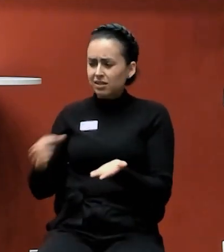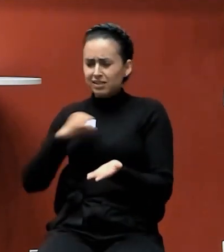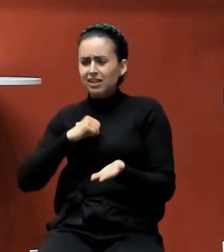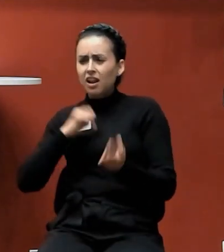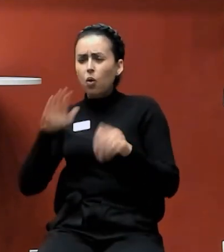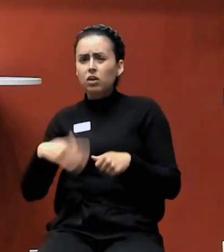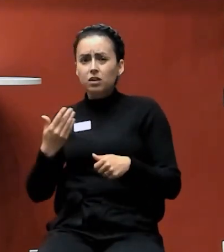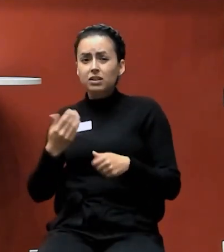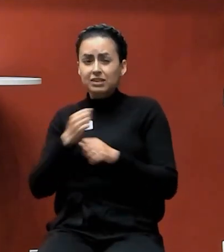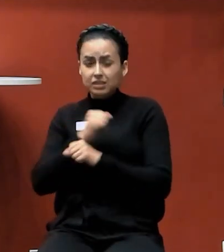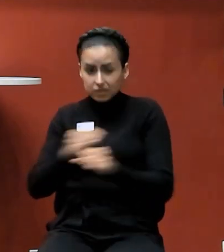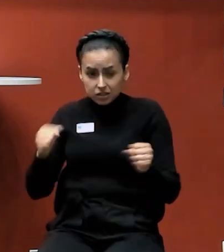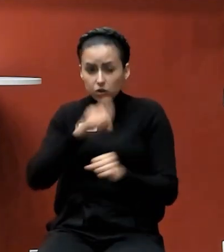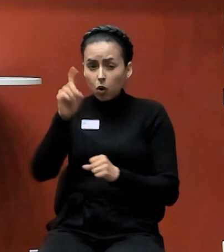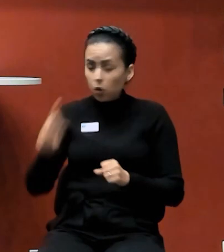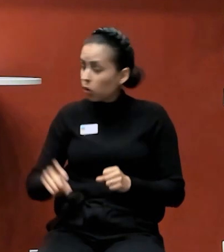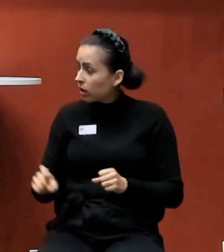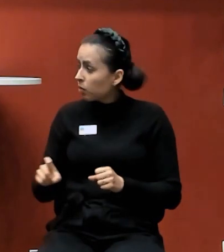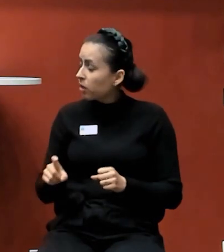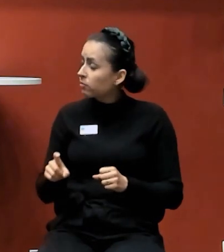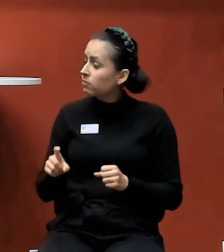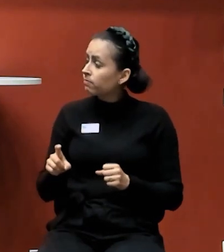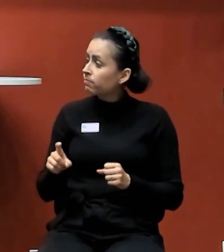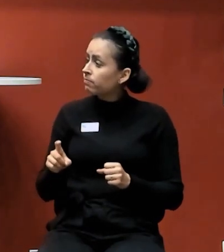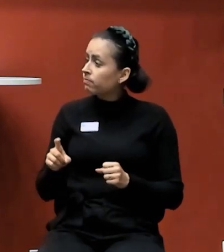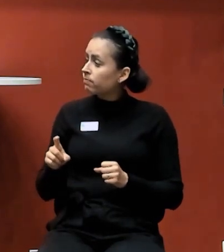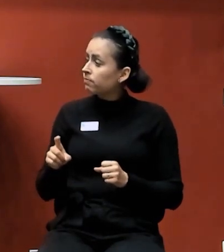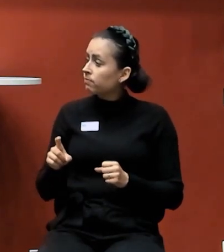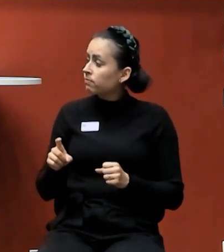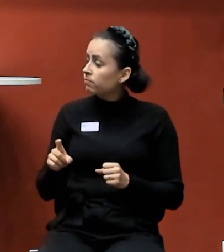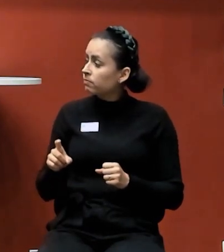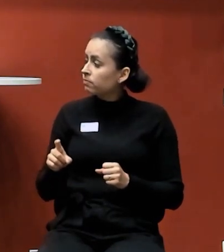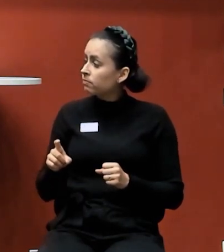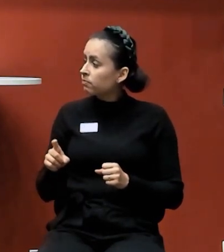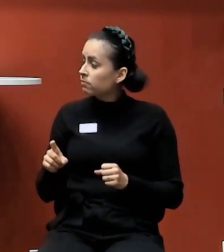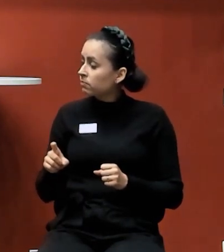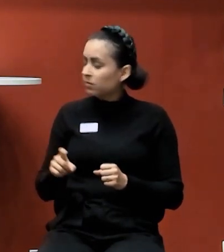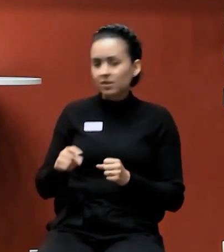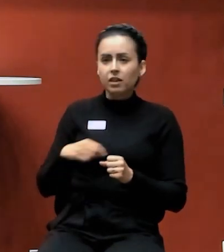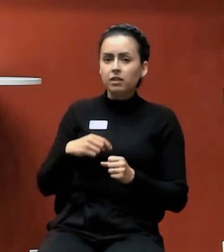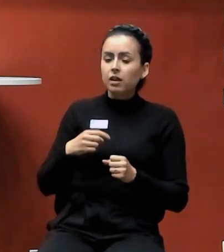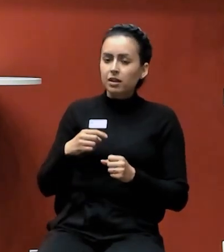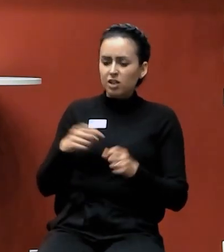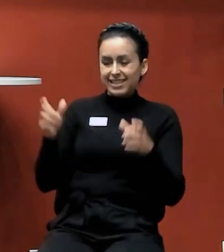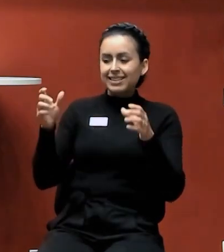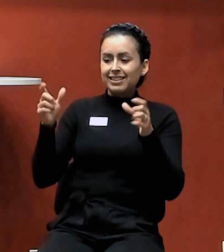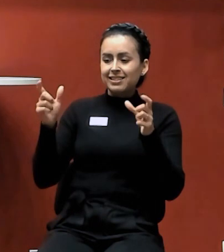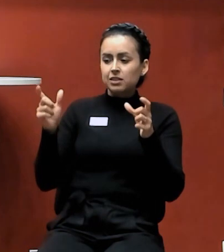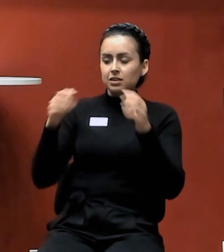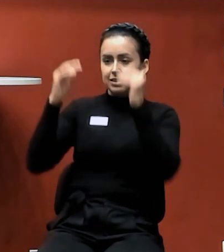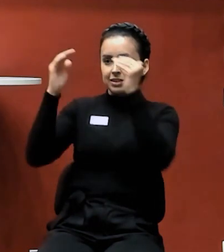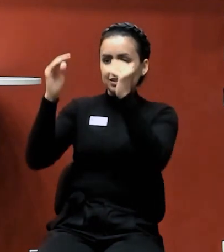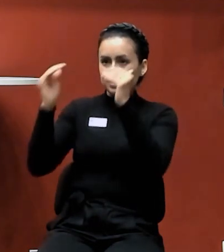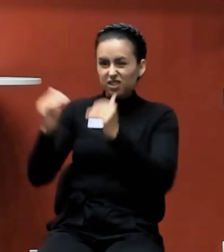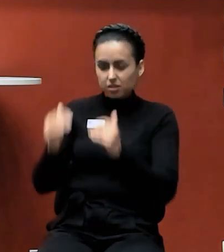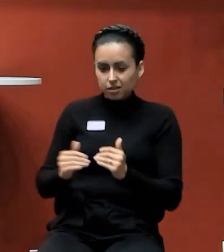with the KCC. This is the organization that takes control of the city. Like, I love to do